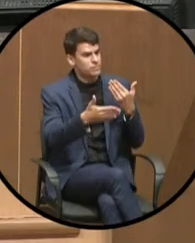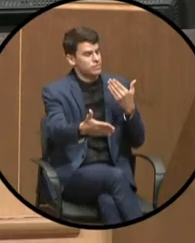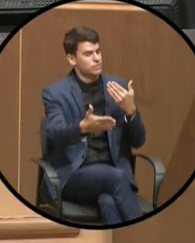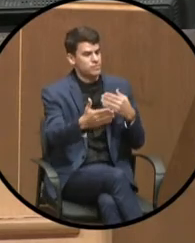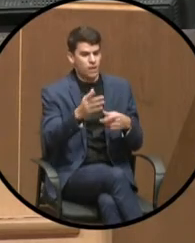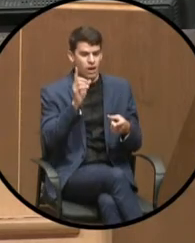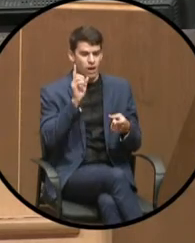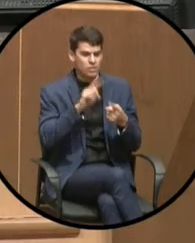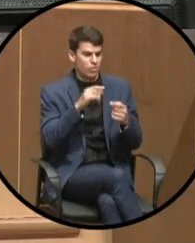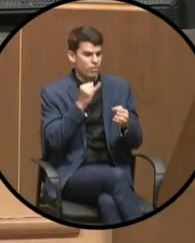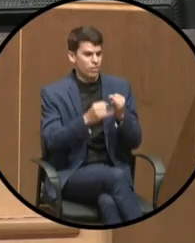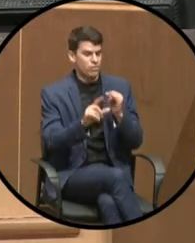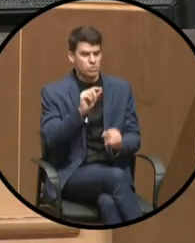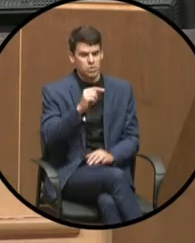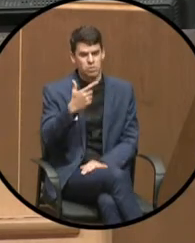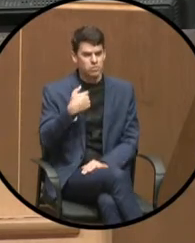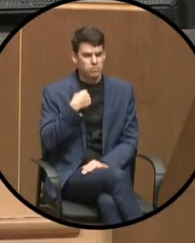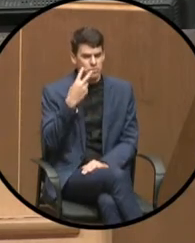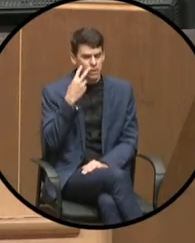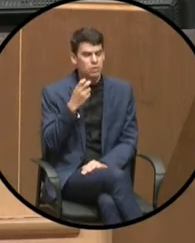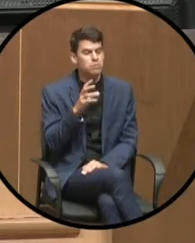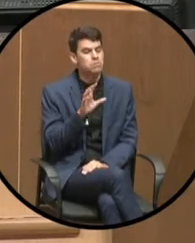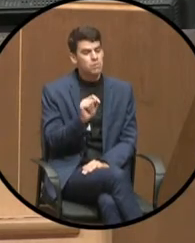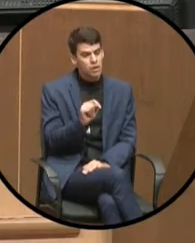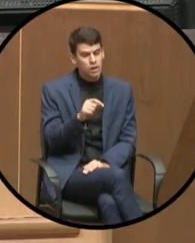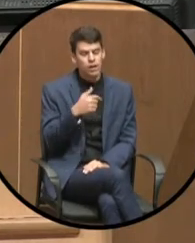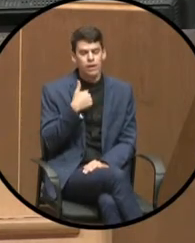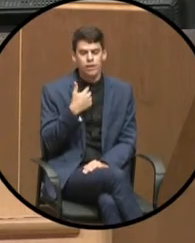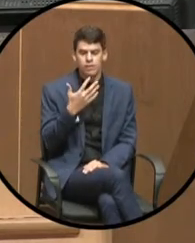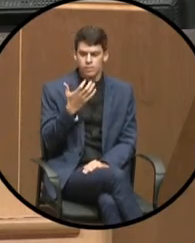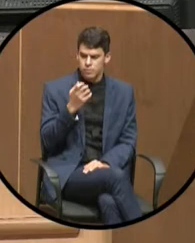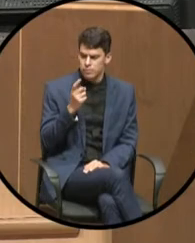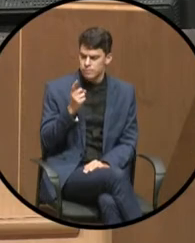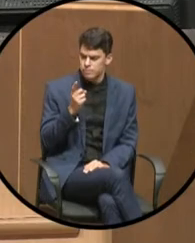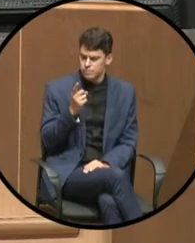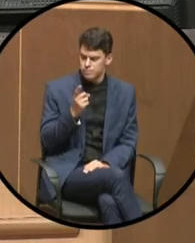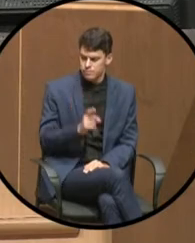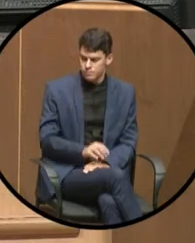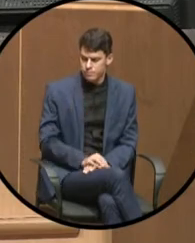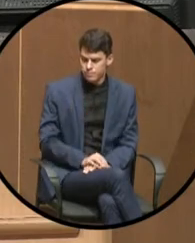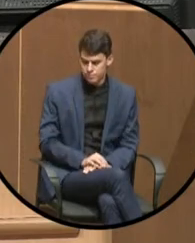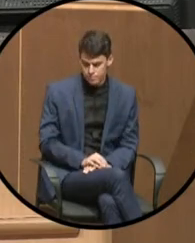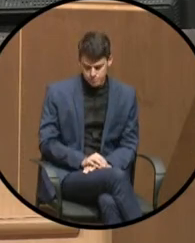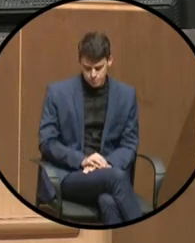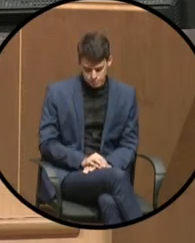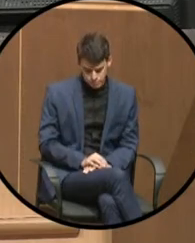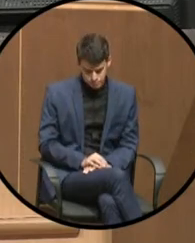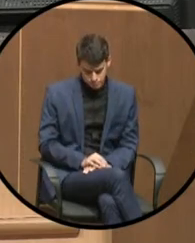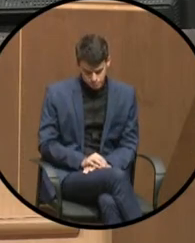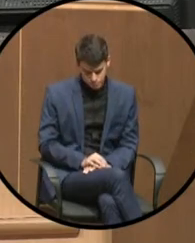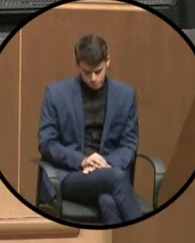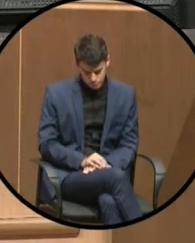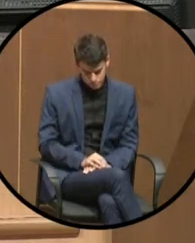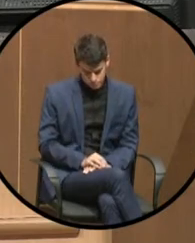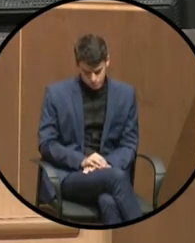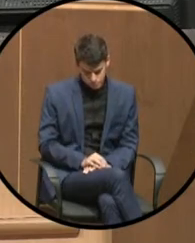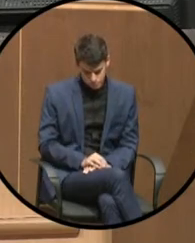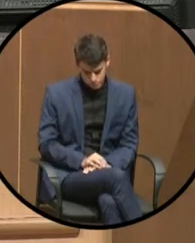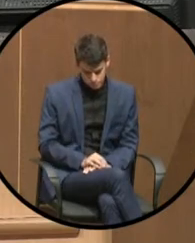But I also, like you, would prefer that we be able